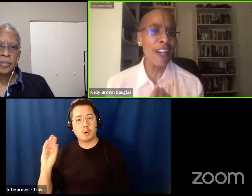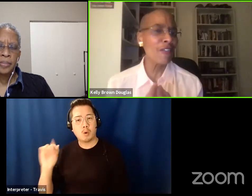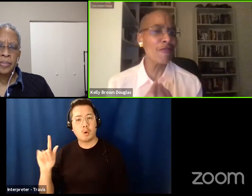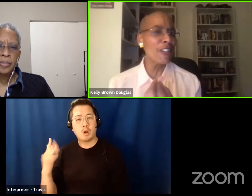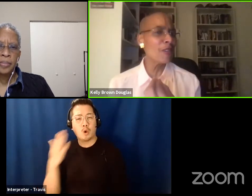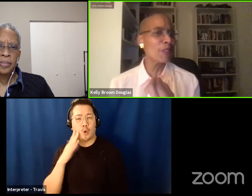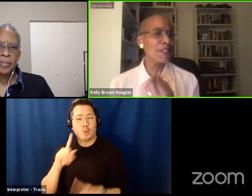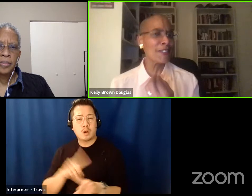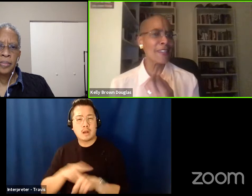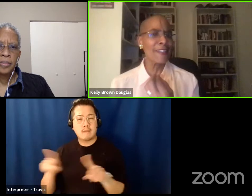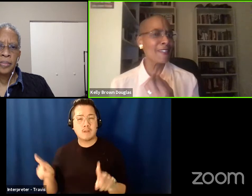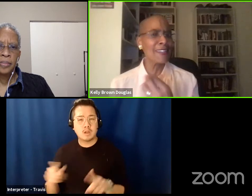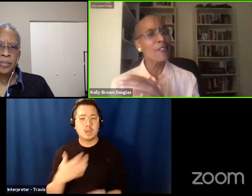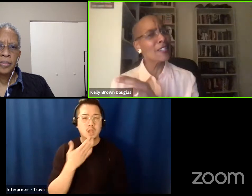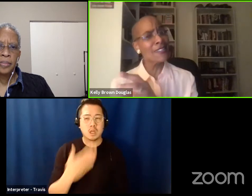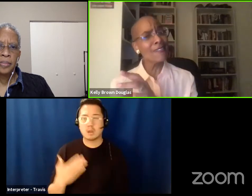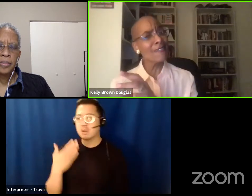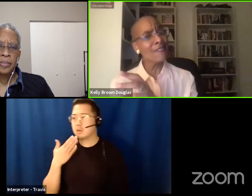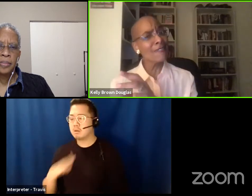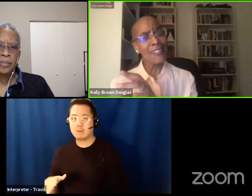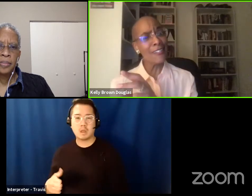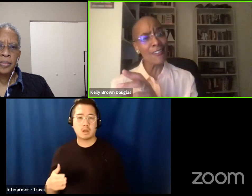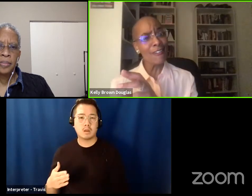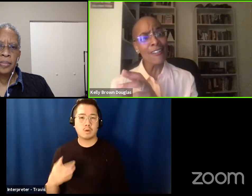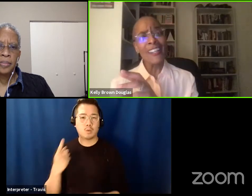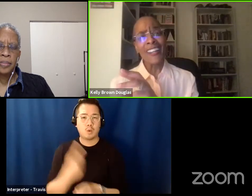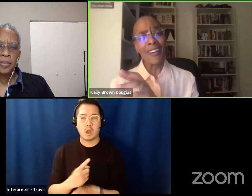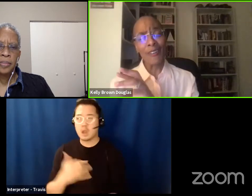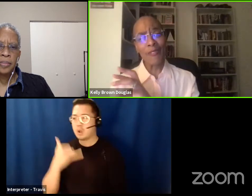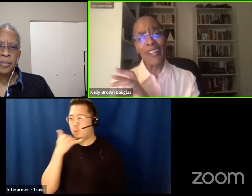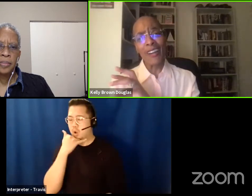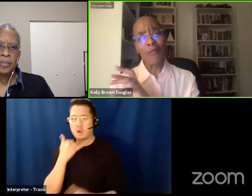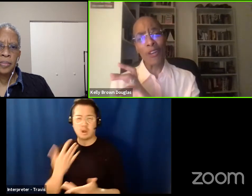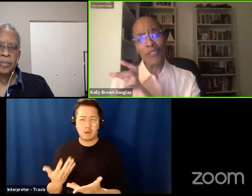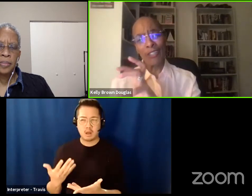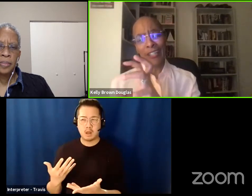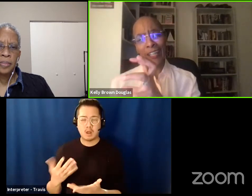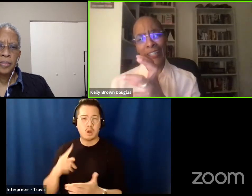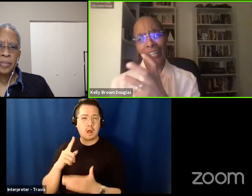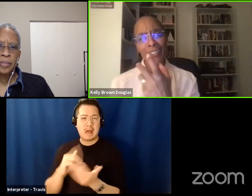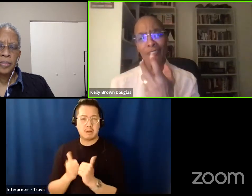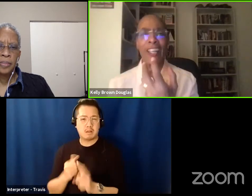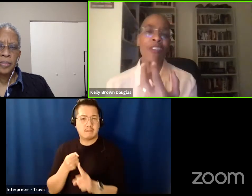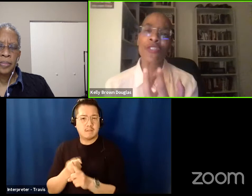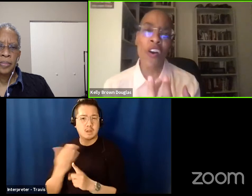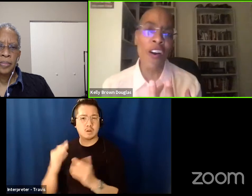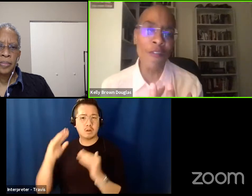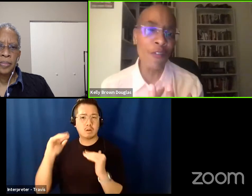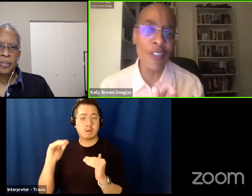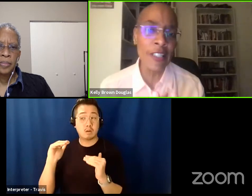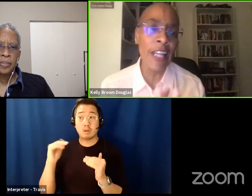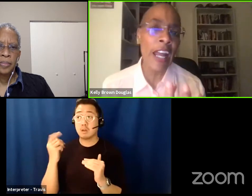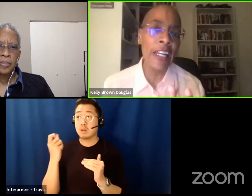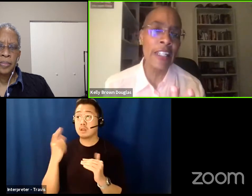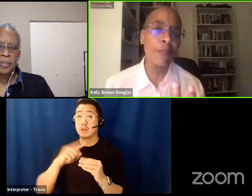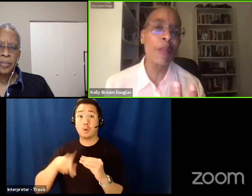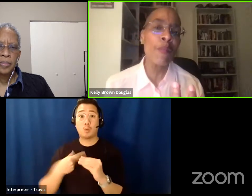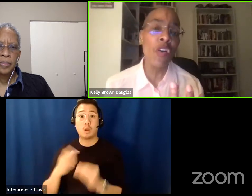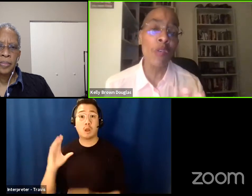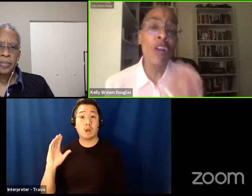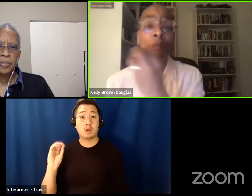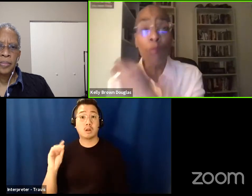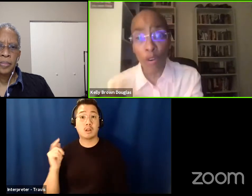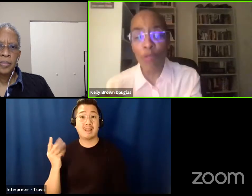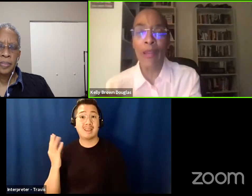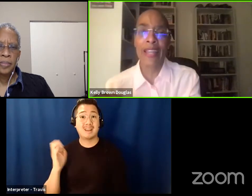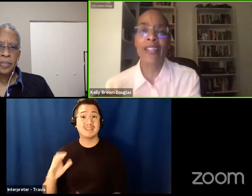know, Reinhold Niebuhr says that, well, you know, once you get a collective together, it's hard for society to be